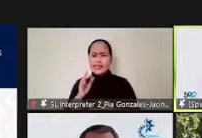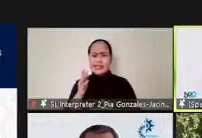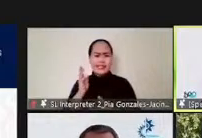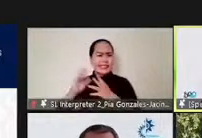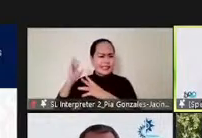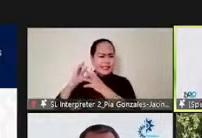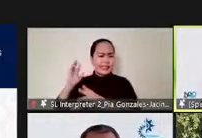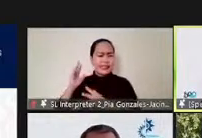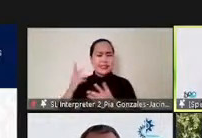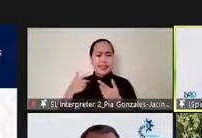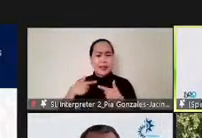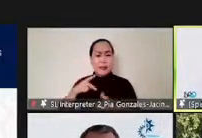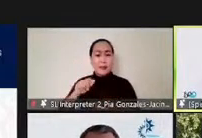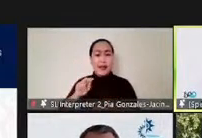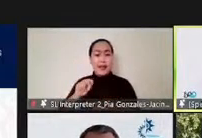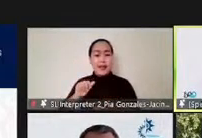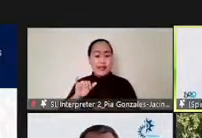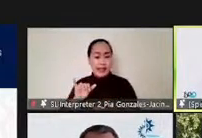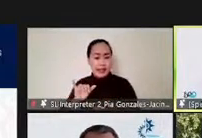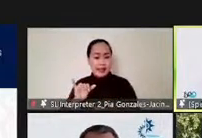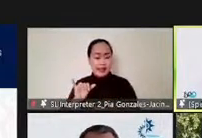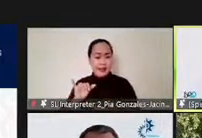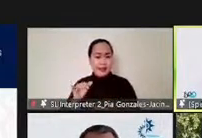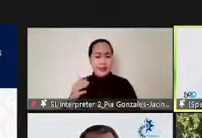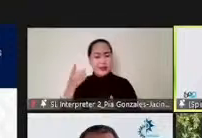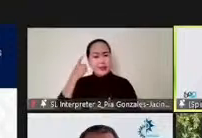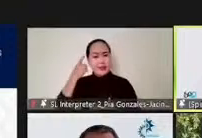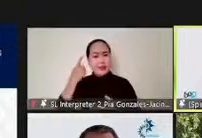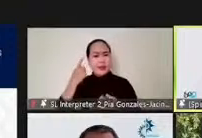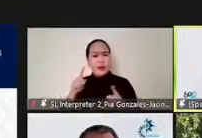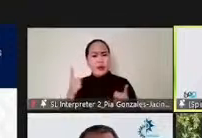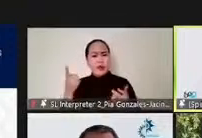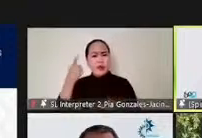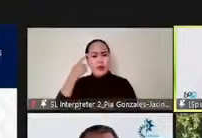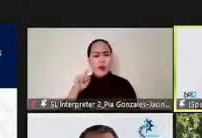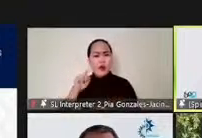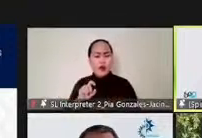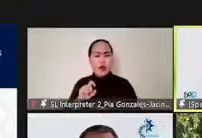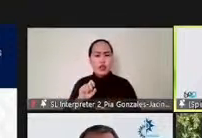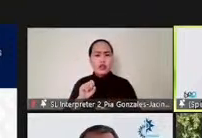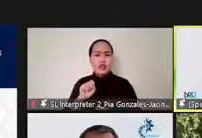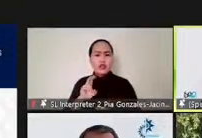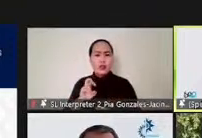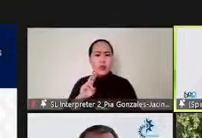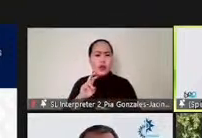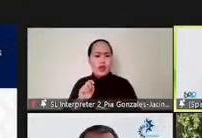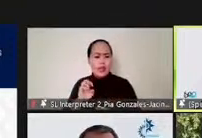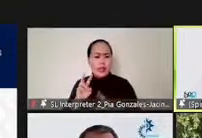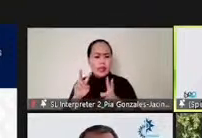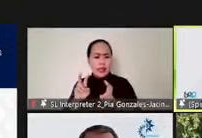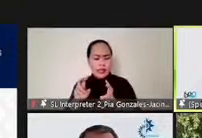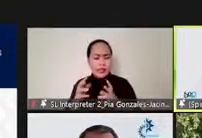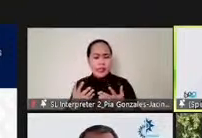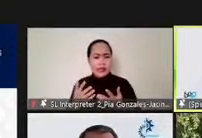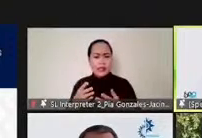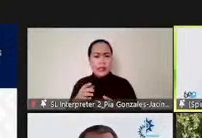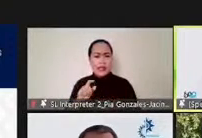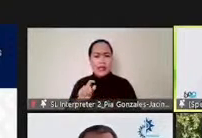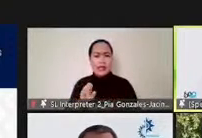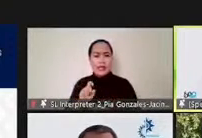famous for its textile industry, which produced a cloth called suerte and exported to